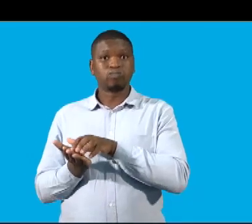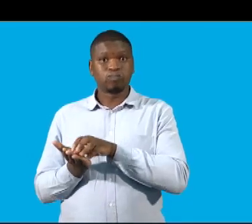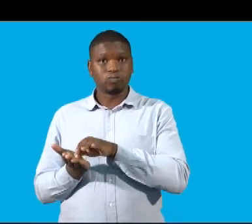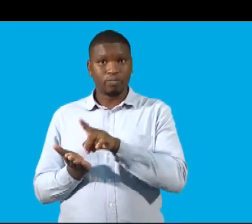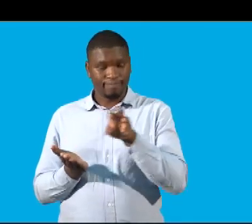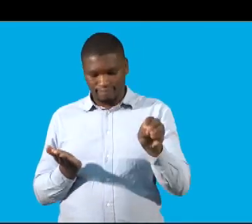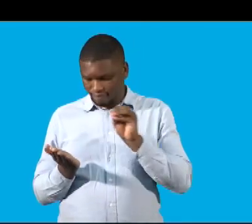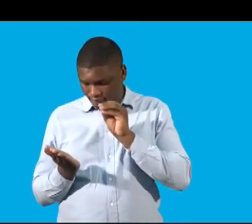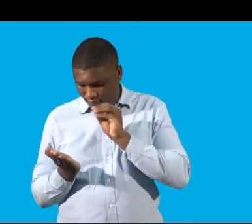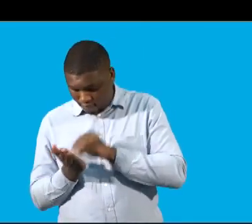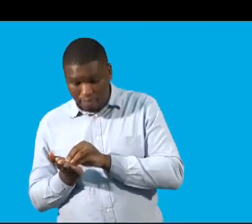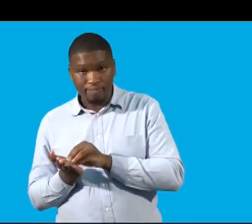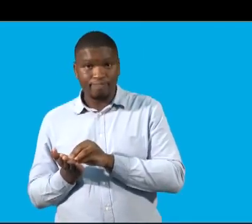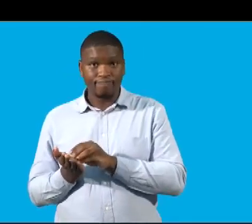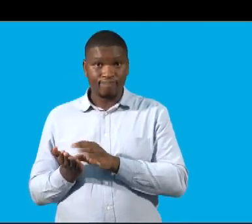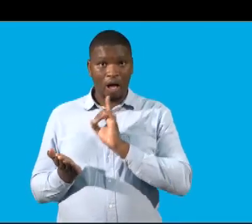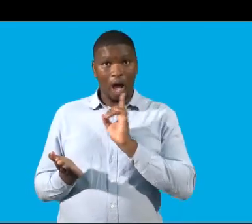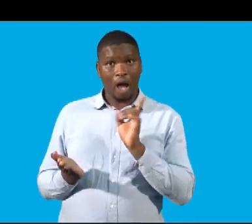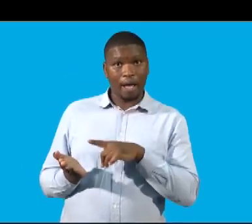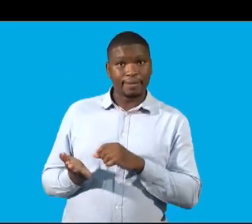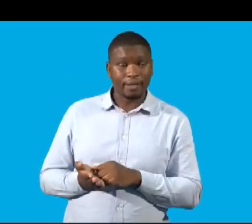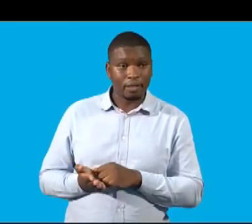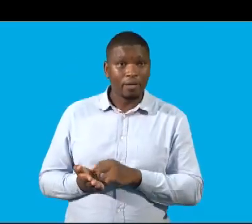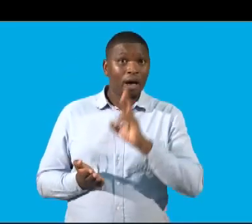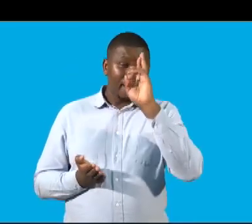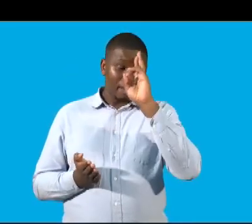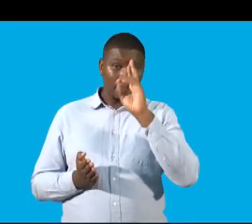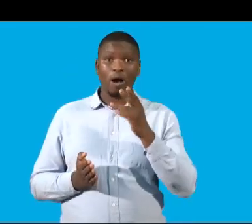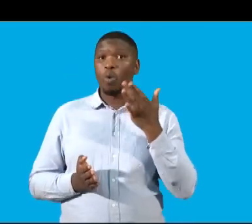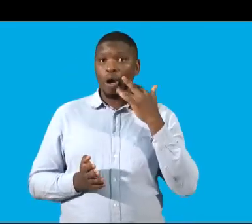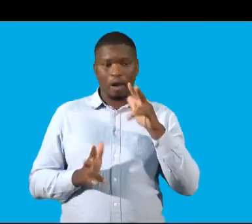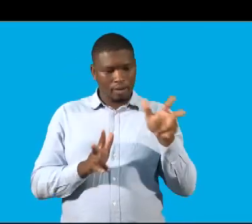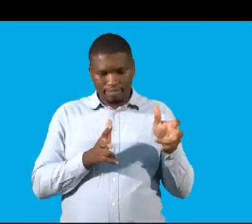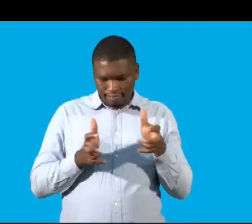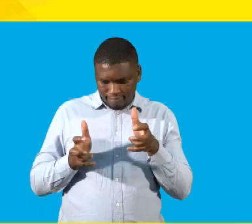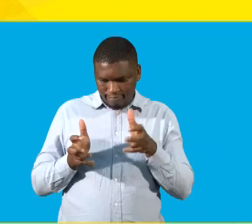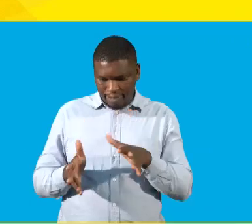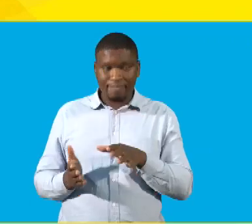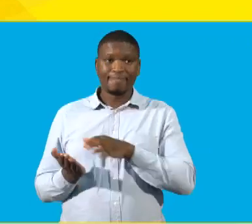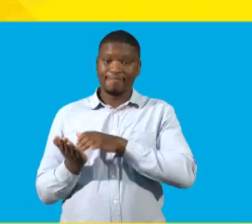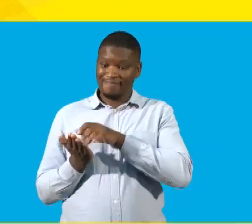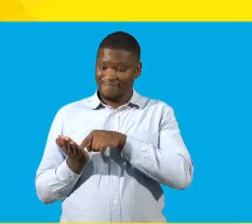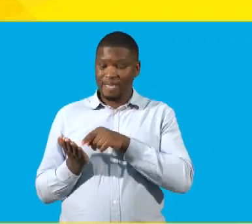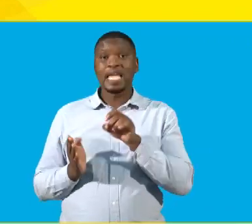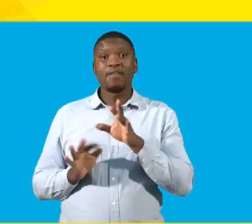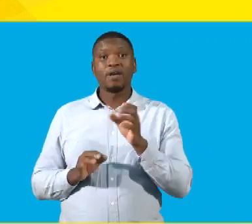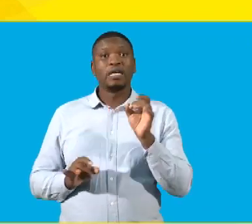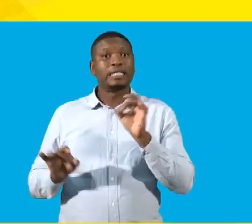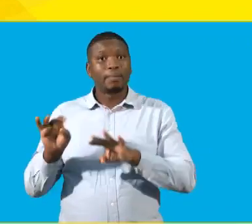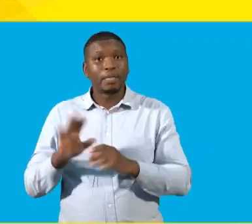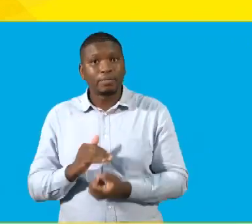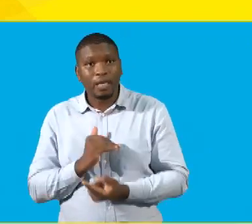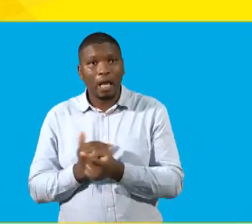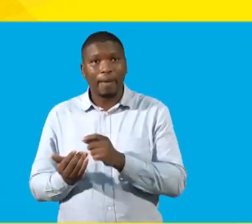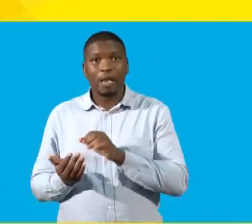into our calculator, and of course, when you're placing the things into your calculator, remember your calculator is a device. Sometimes if you're punching